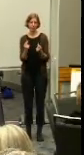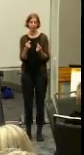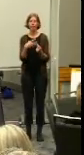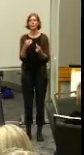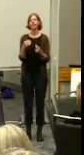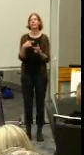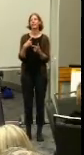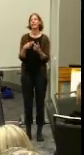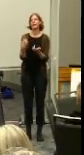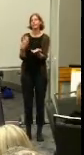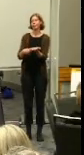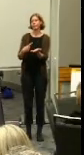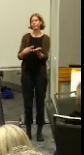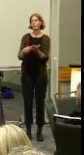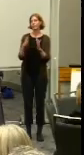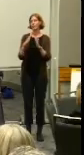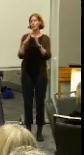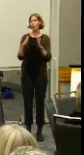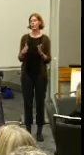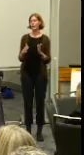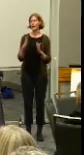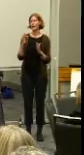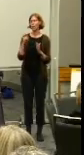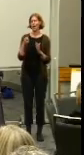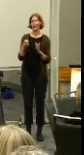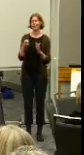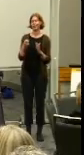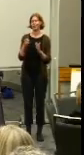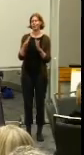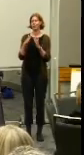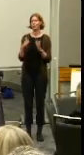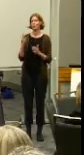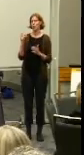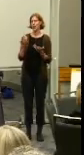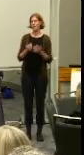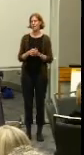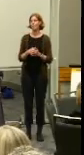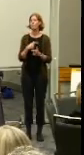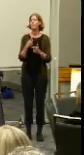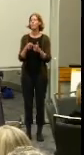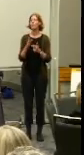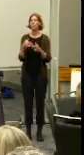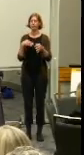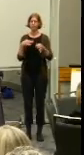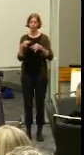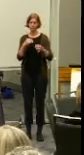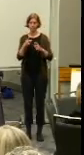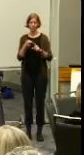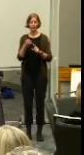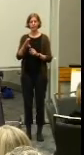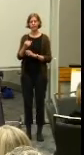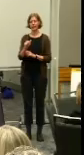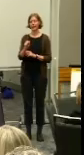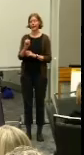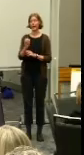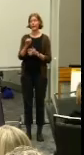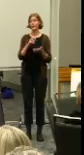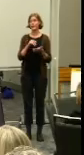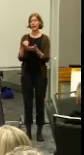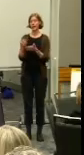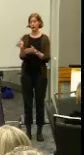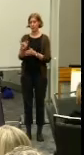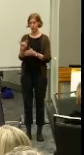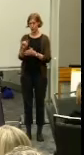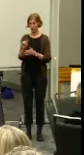and why housing, and then sort of talk about the case study that we're here to look at and talk through with Access Architecture